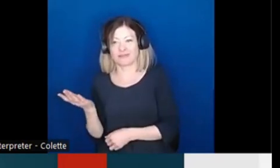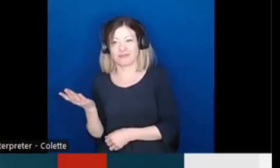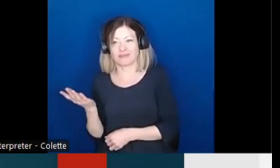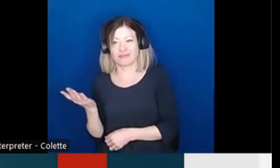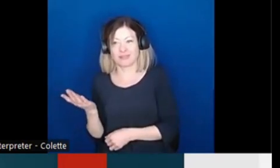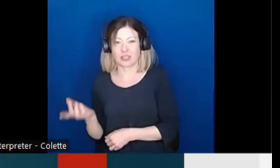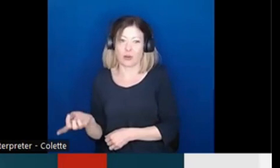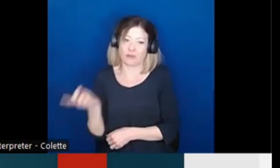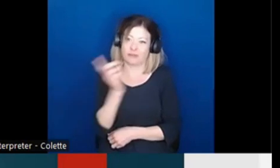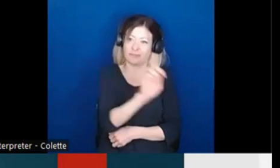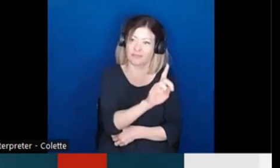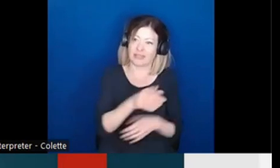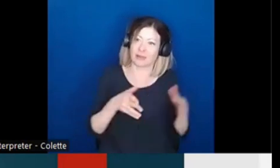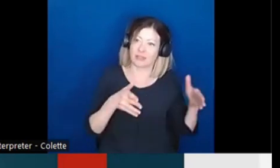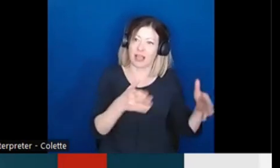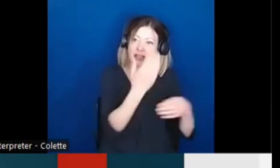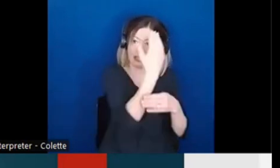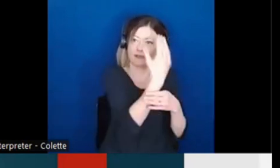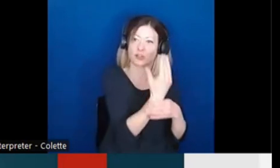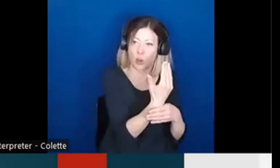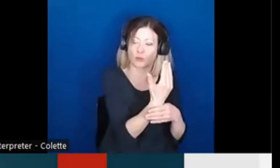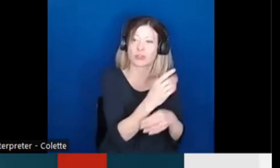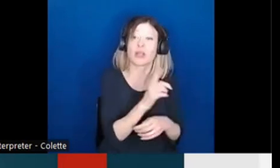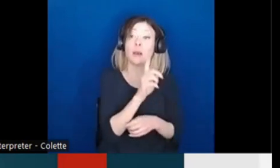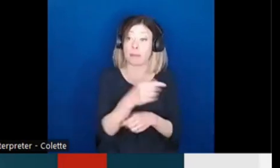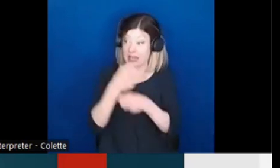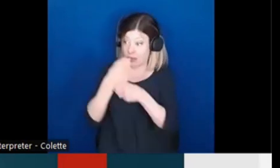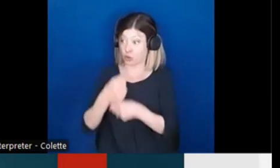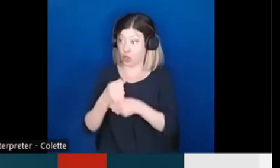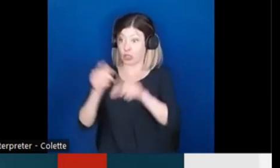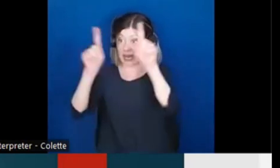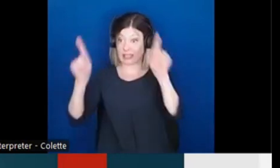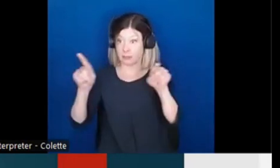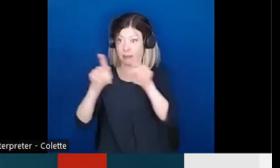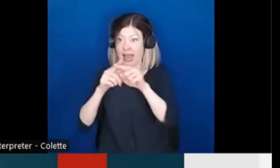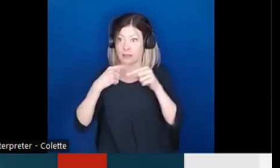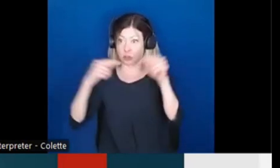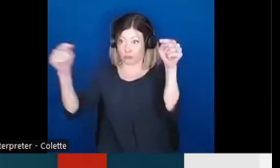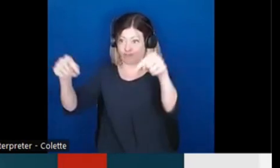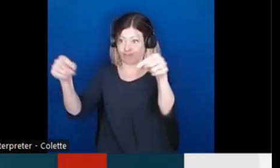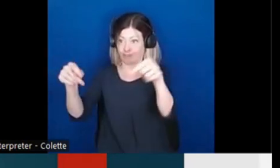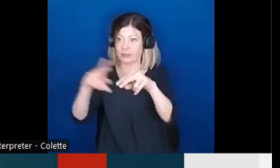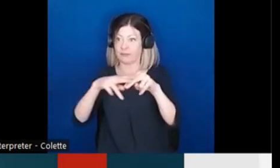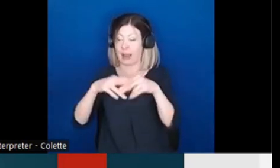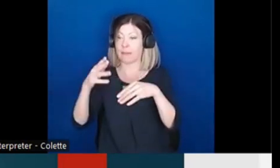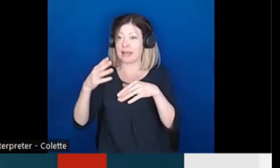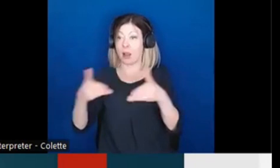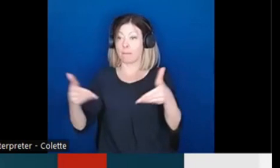churchyard. There's a plaque in the church that says shows you where the vault was that they're buried.